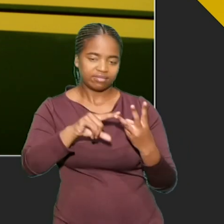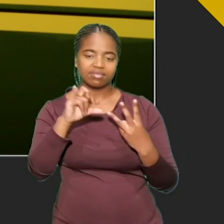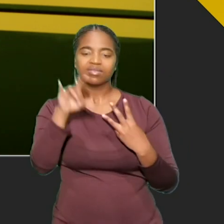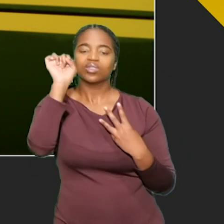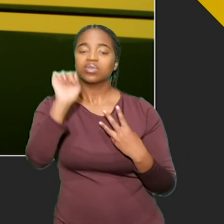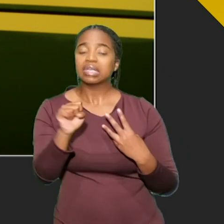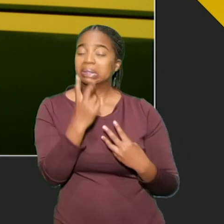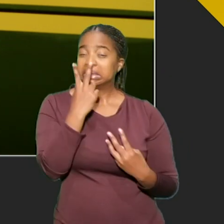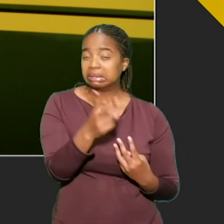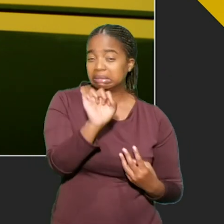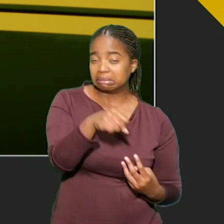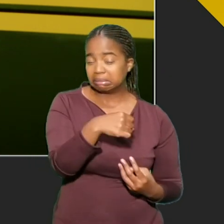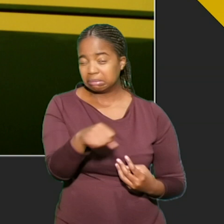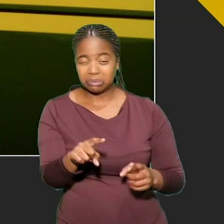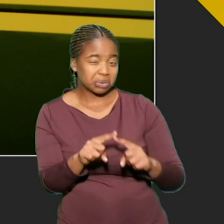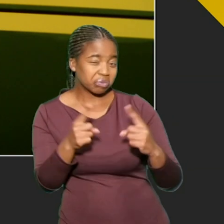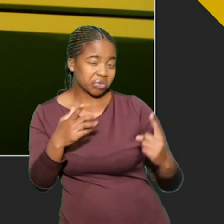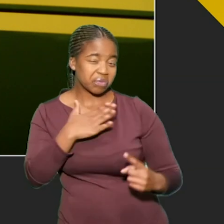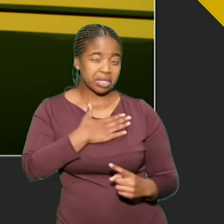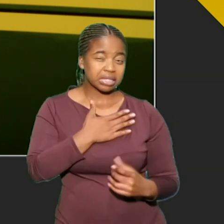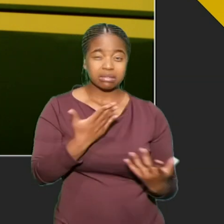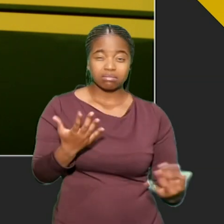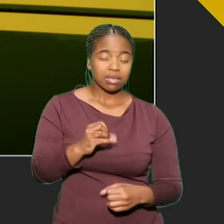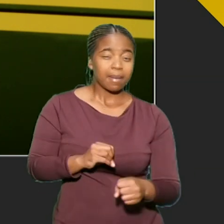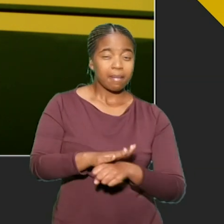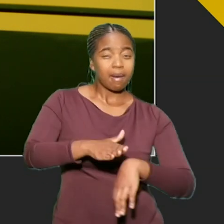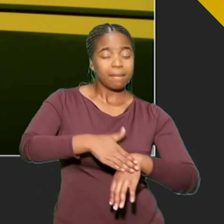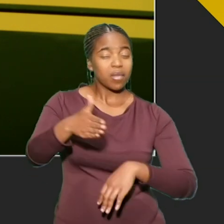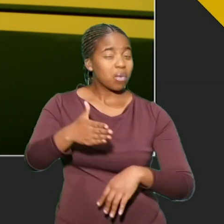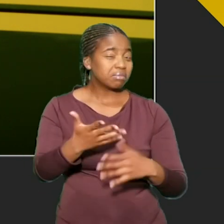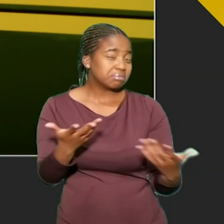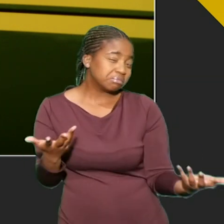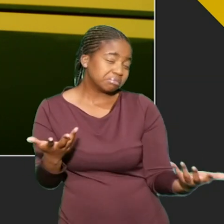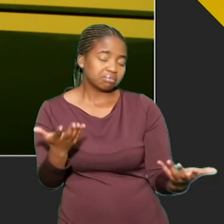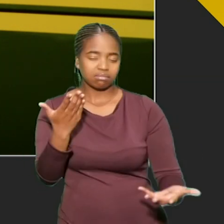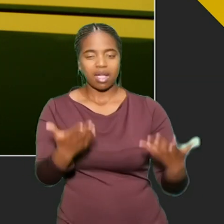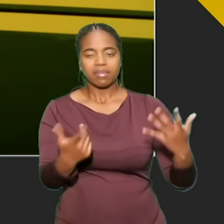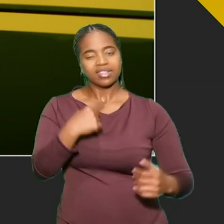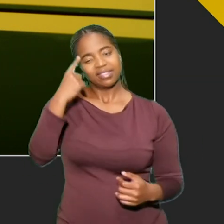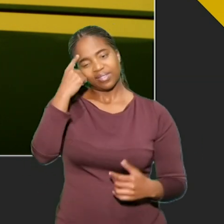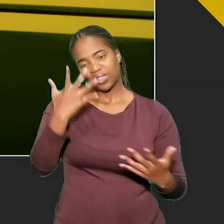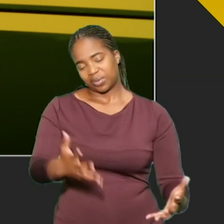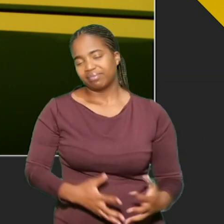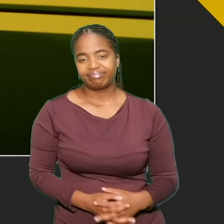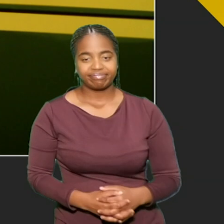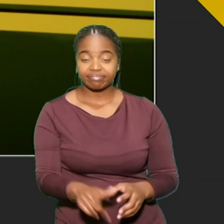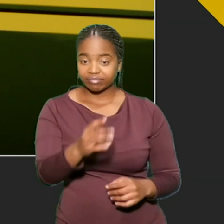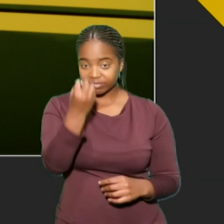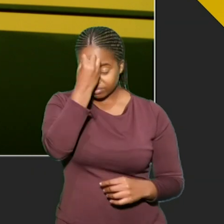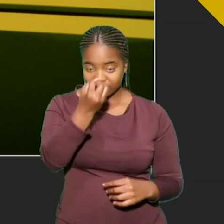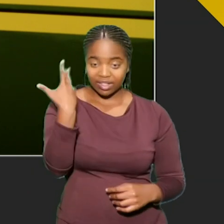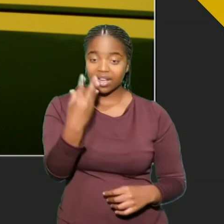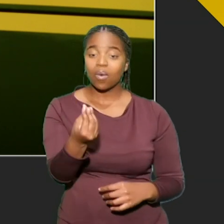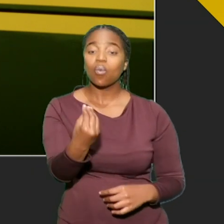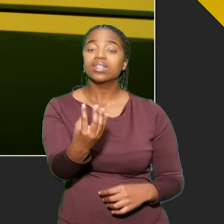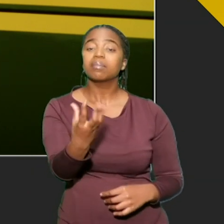Do you see it? Do you see it differently? Do you feel that we are impacted more in the township? Or maybe it's just a perception is not. Don't forget, our WhatsApp